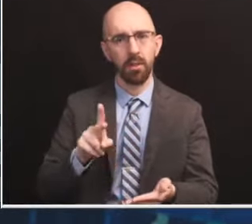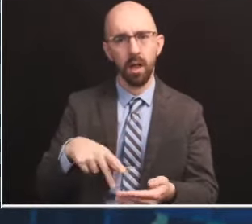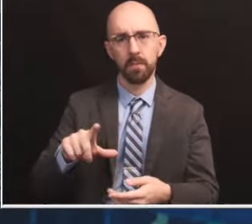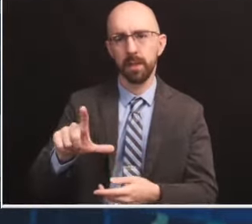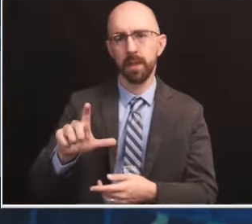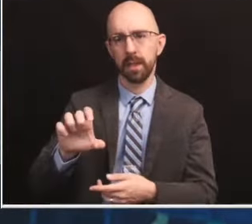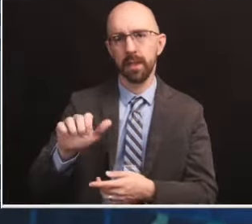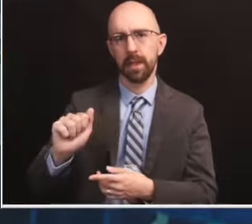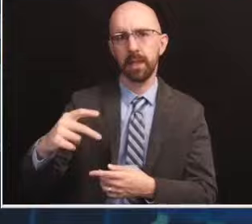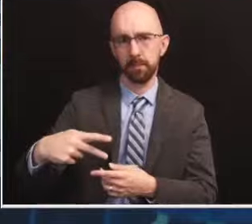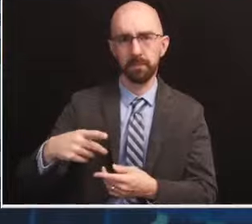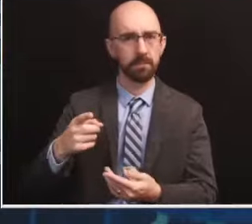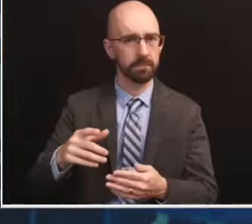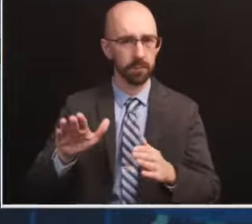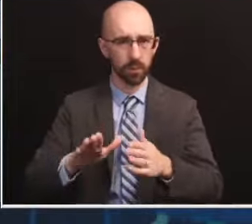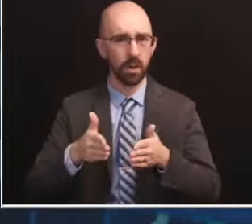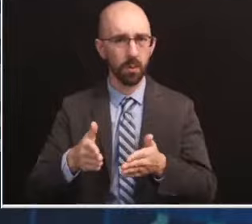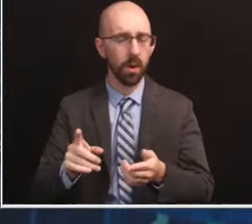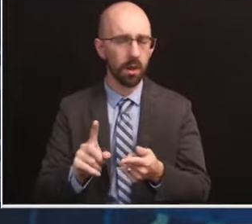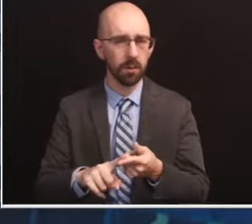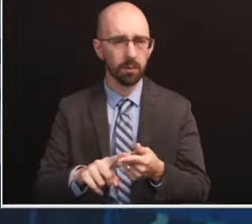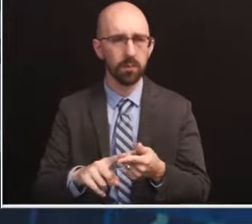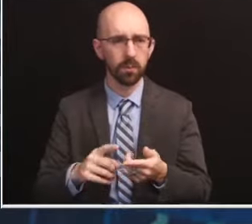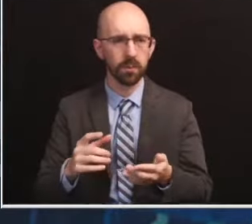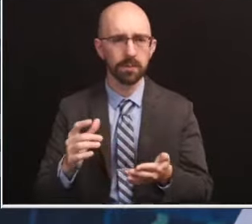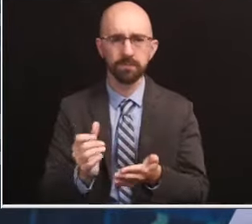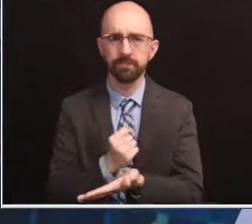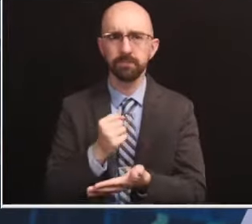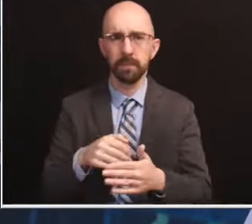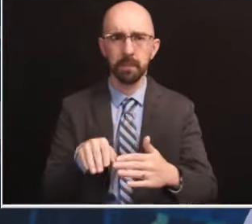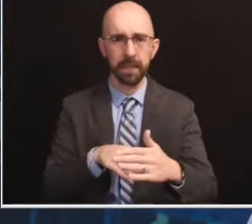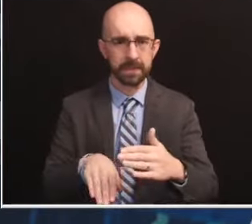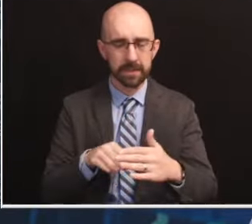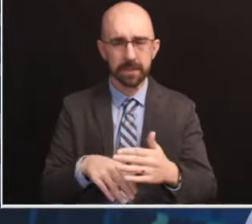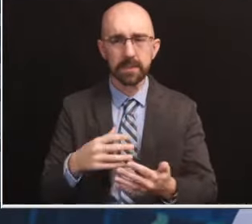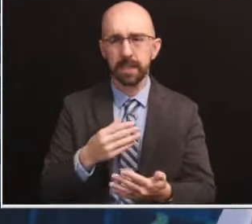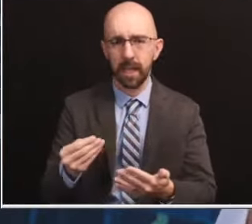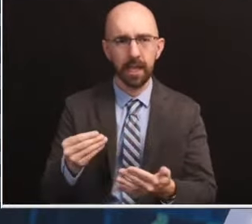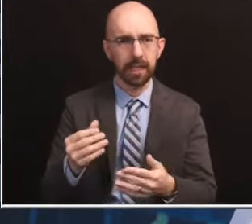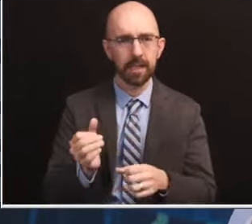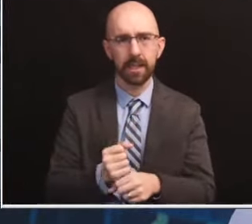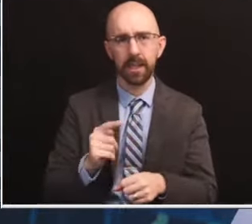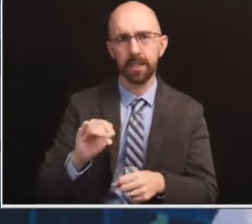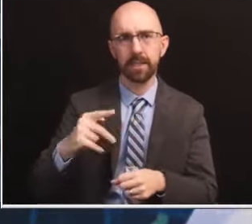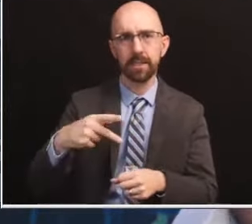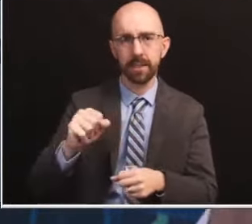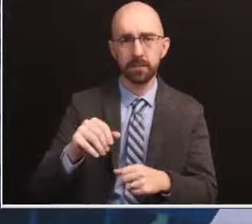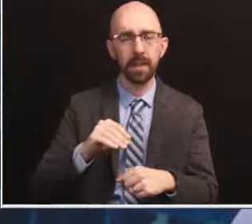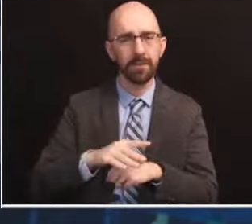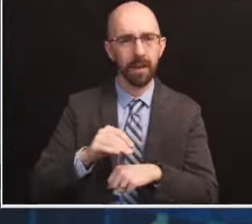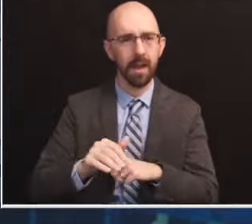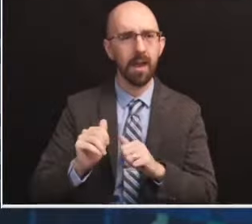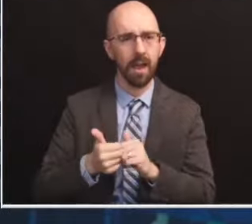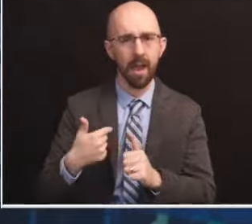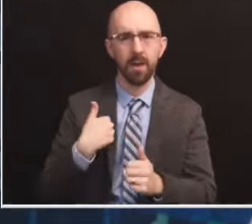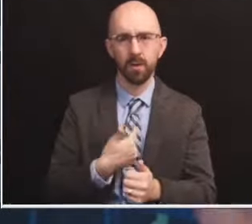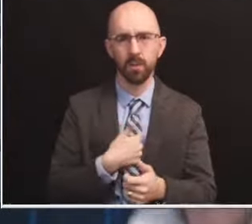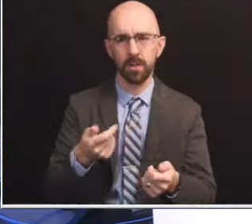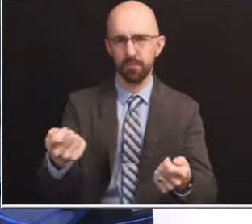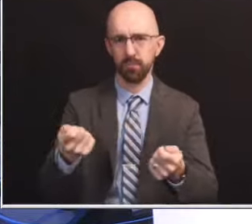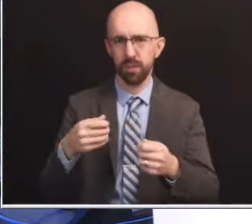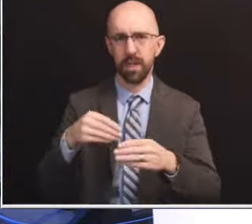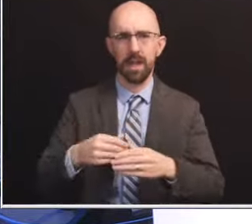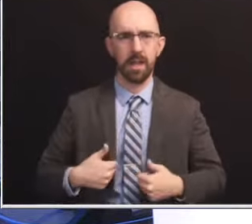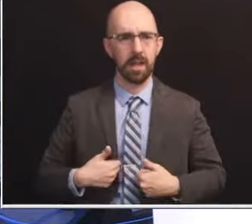yeah, it's a great way to sort of get the basics and then get some tips and advice about how do we sort of bring this into our lives, like